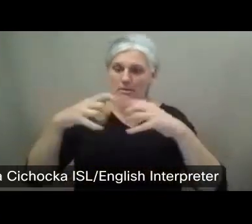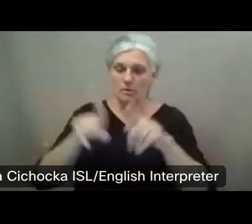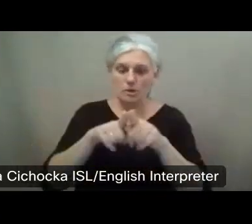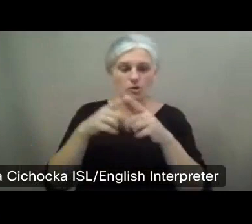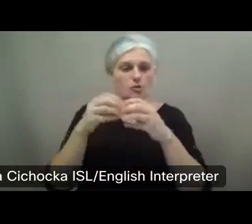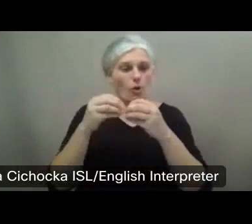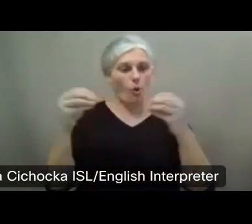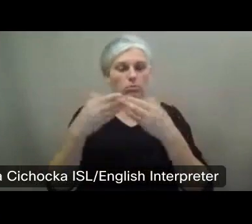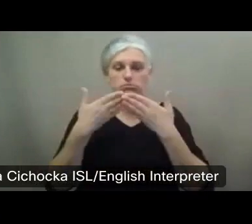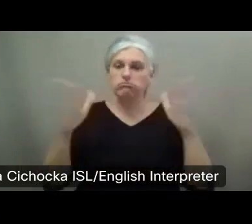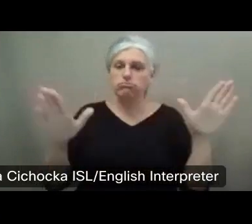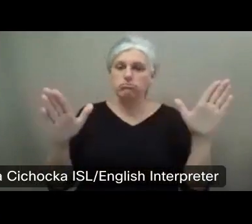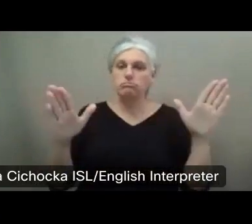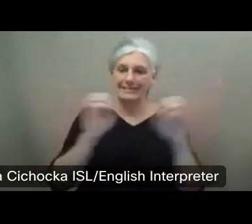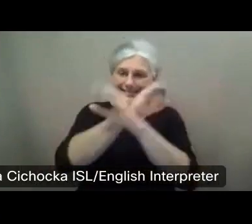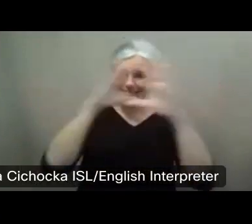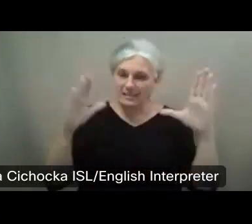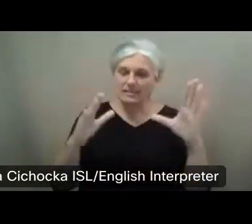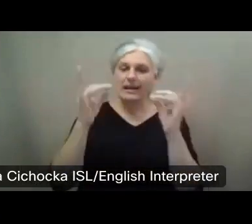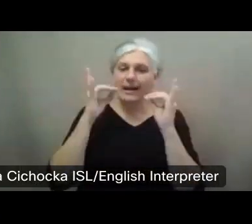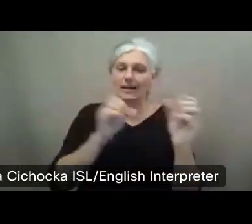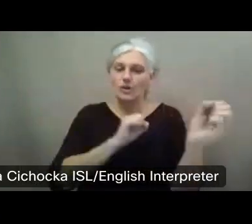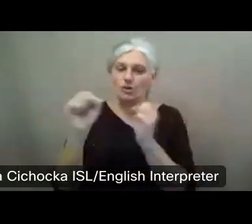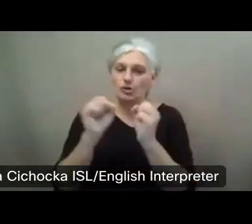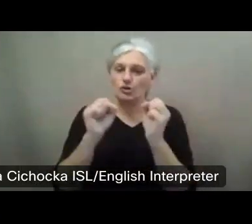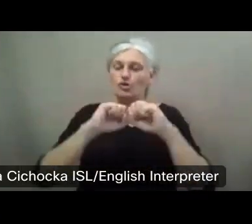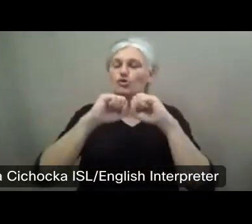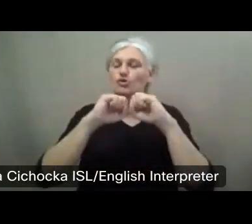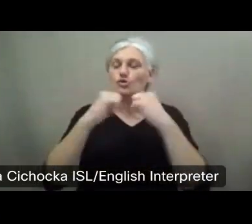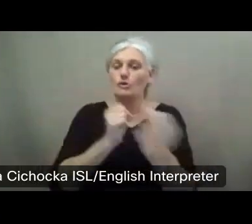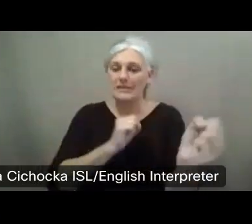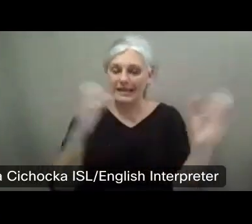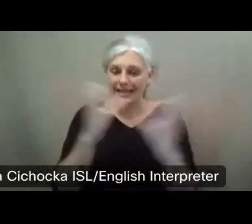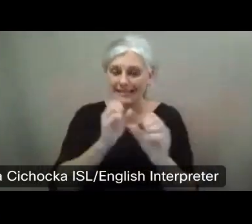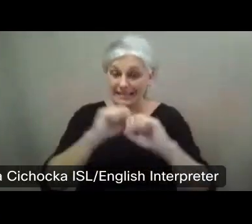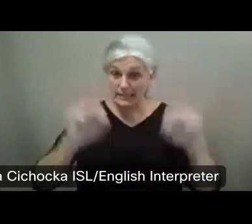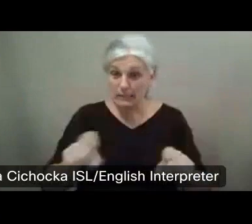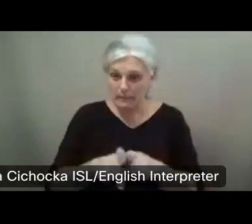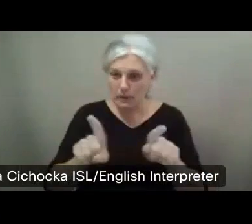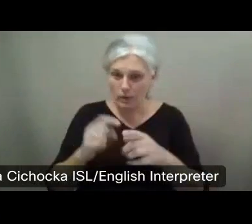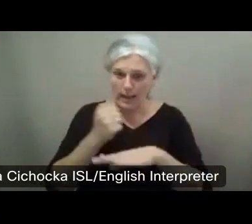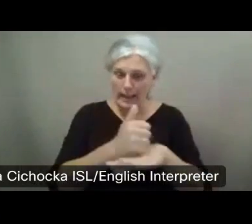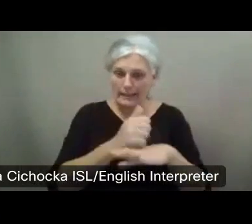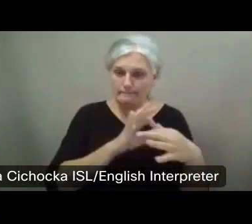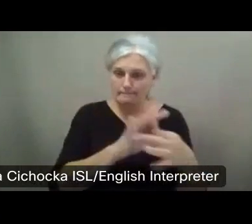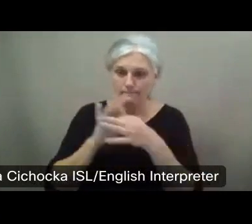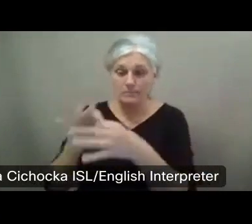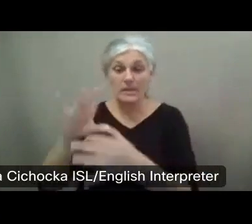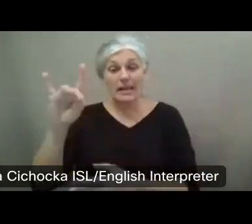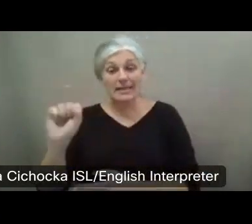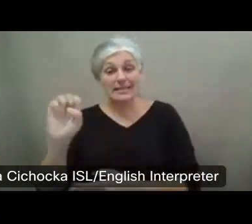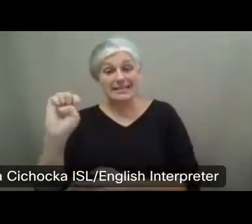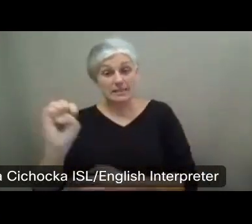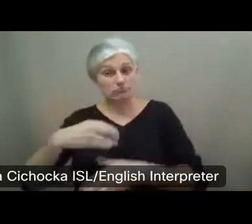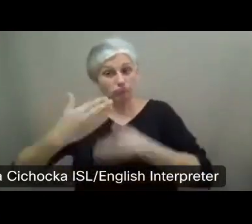transparent health and social care system in relation to patient safety incidents. You know, although the HSE do have a robust